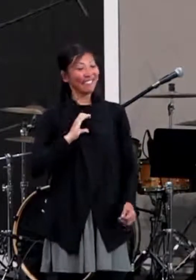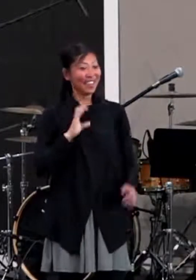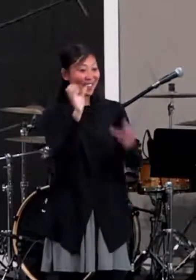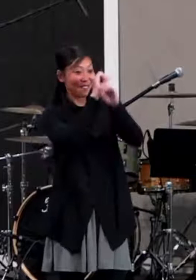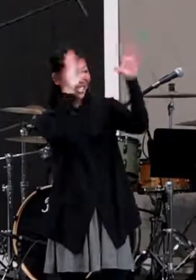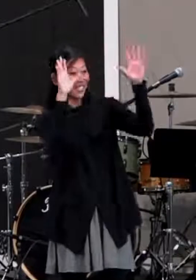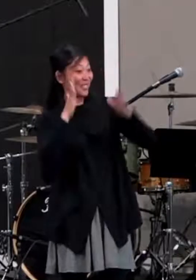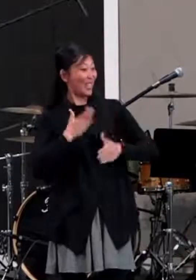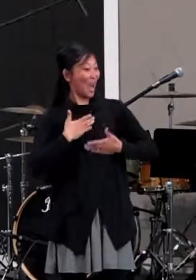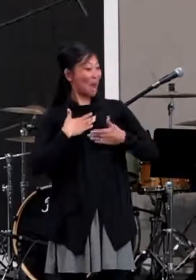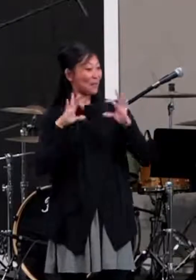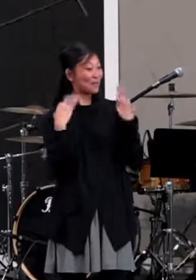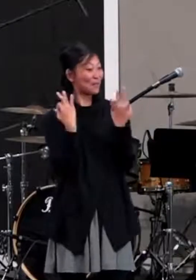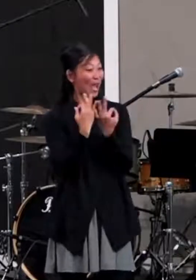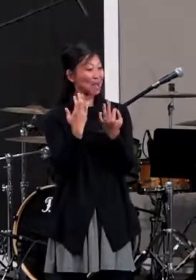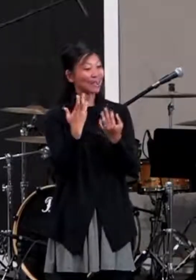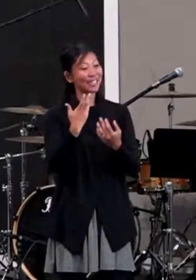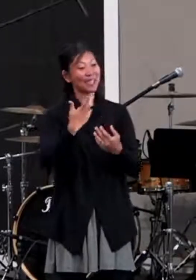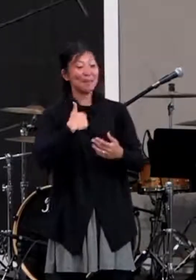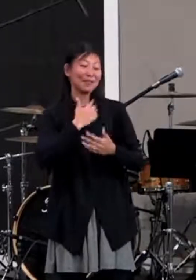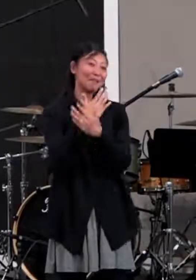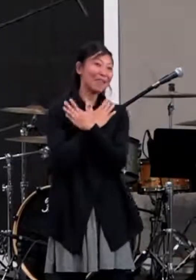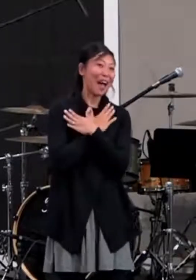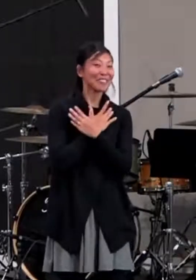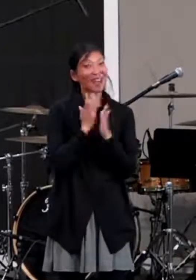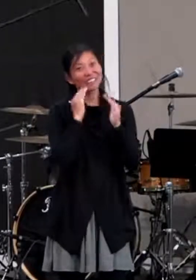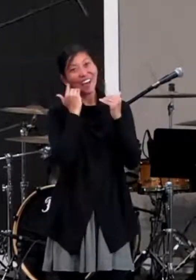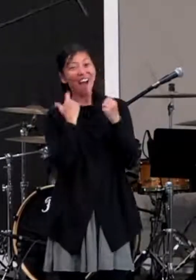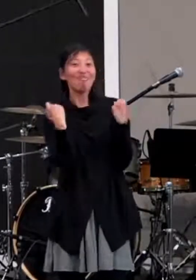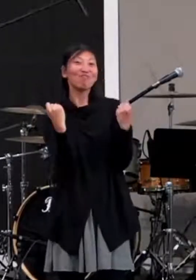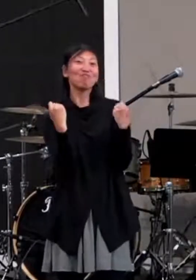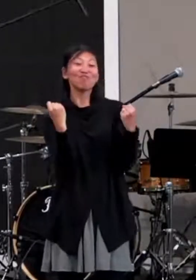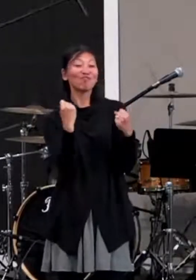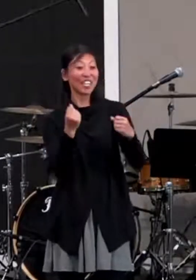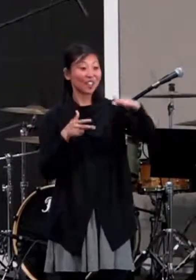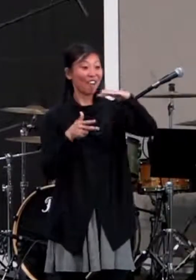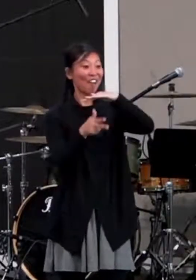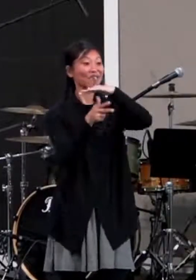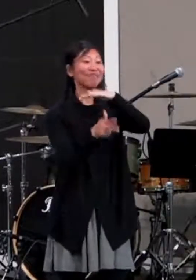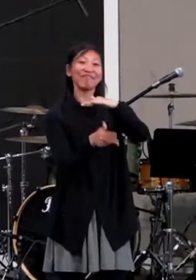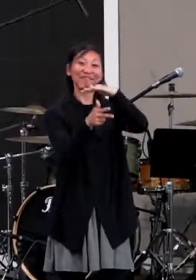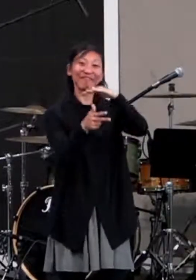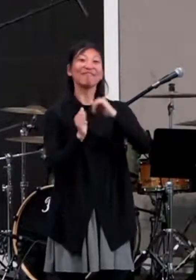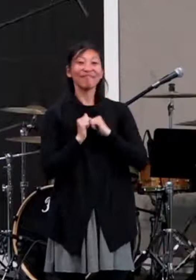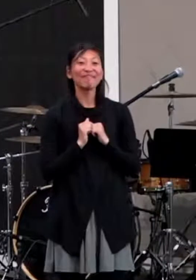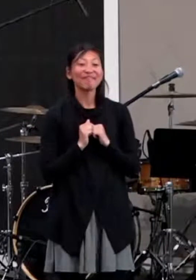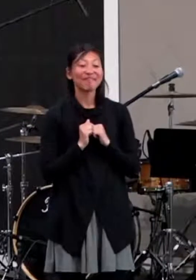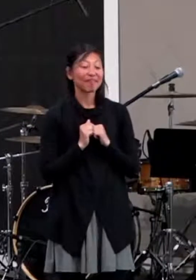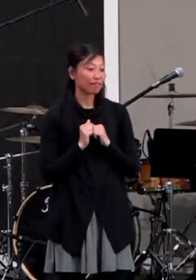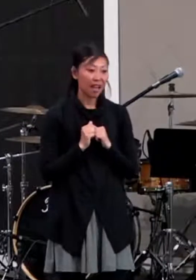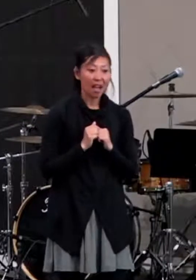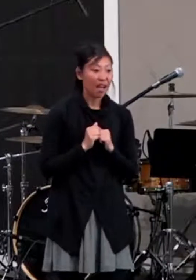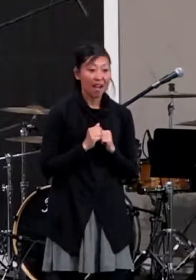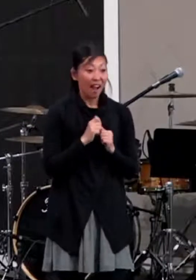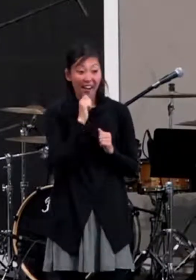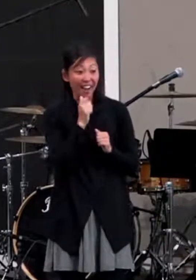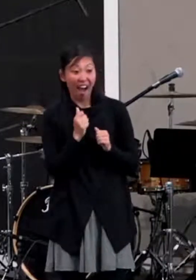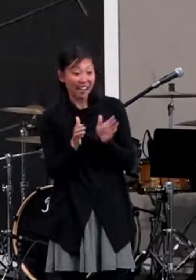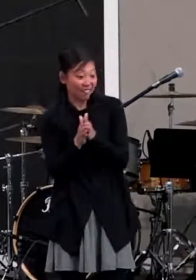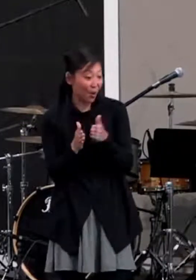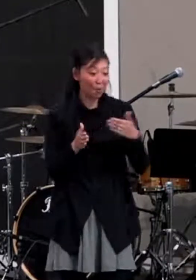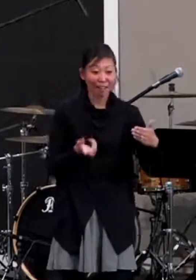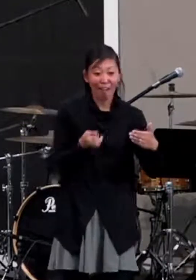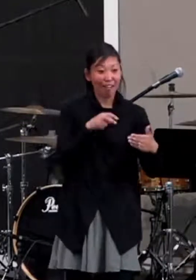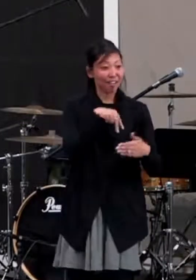happy family and a relaxed dad made me smile as I drove into the garage. But I was not even out of my car when my